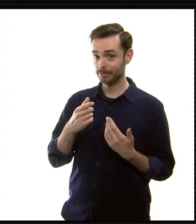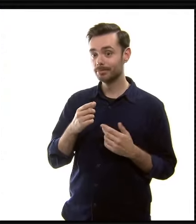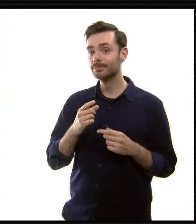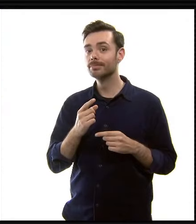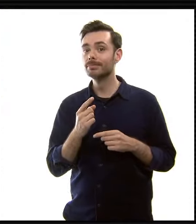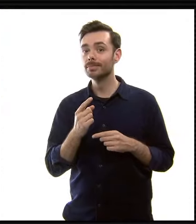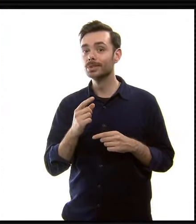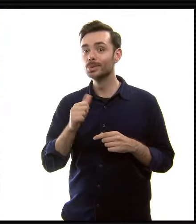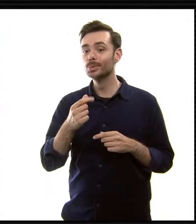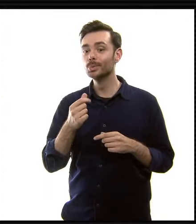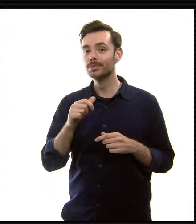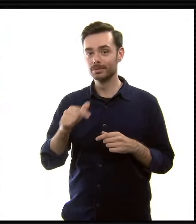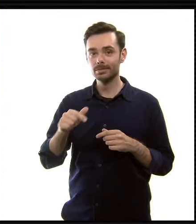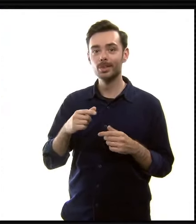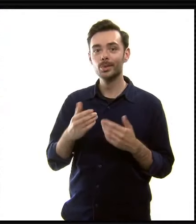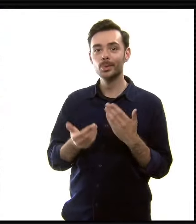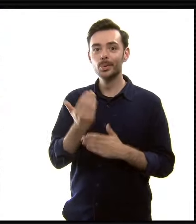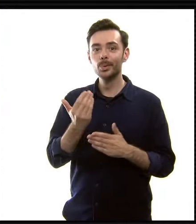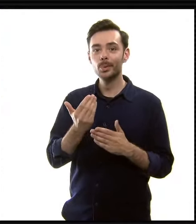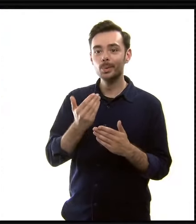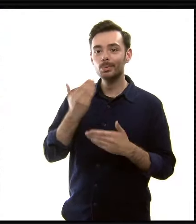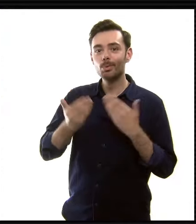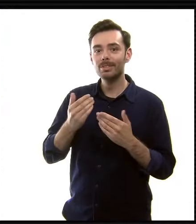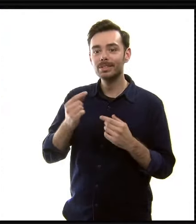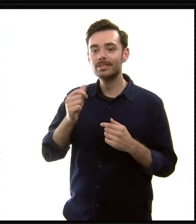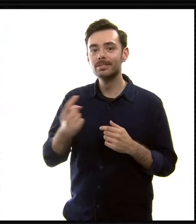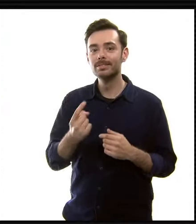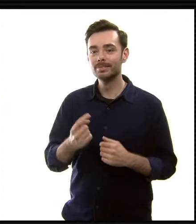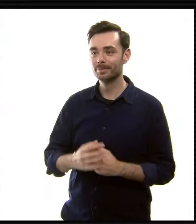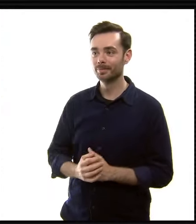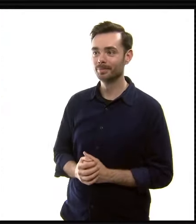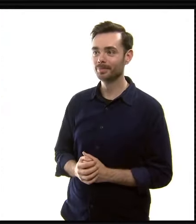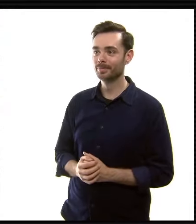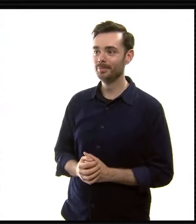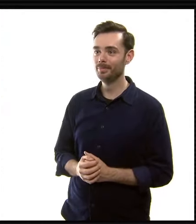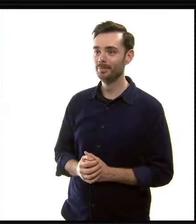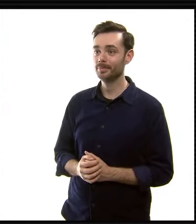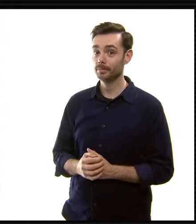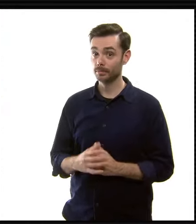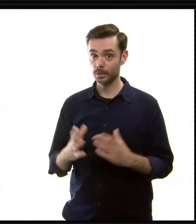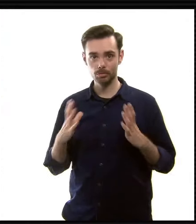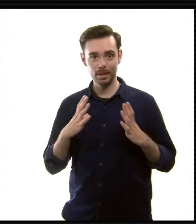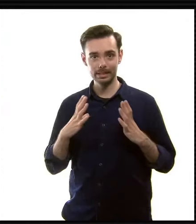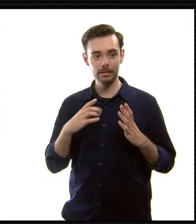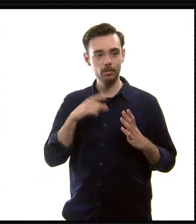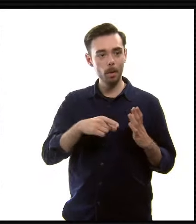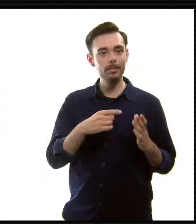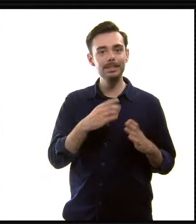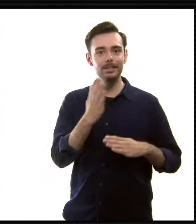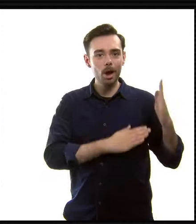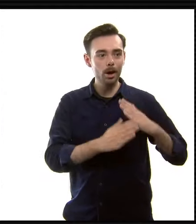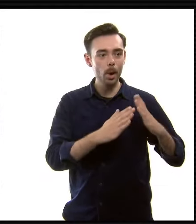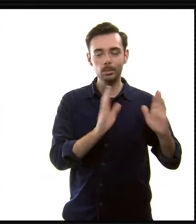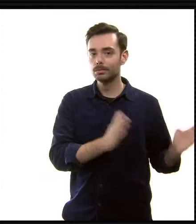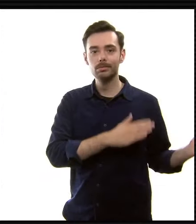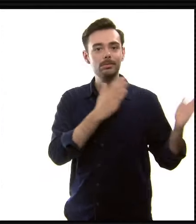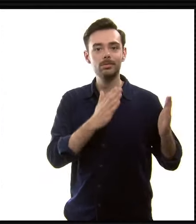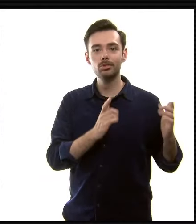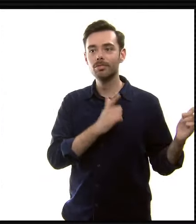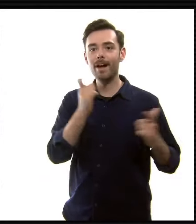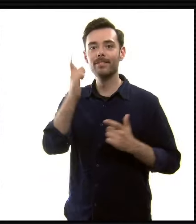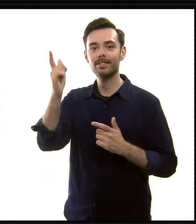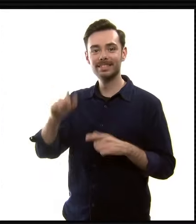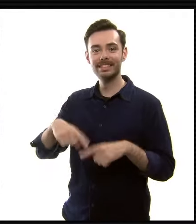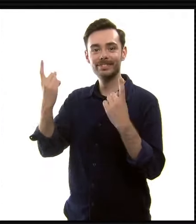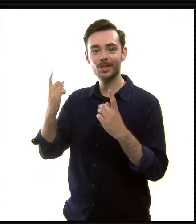weeks. Okay, Joel, are you ready to travel from one mysterious world to another? Well, yes, I Yeah? will travel there right now, yeah.